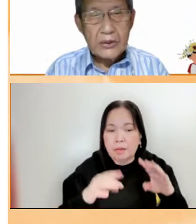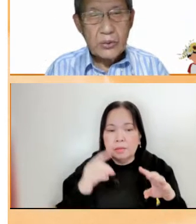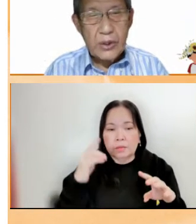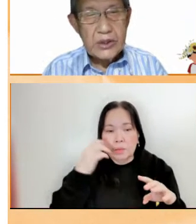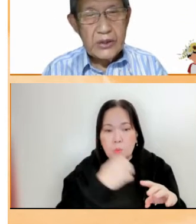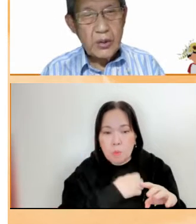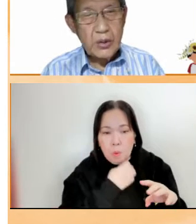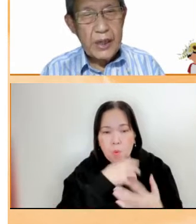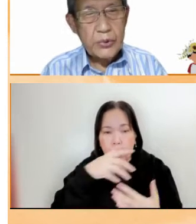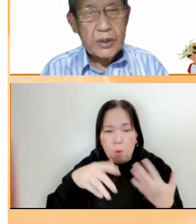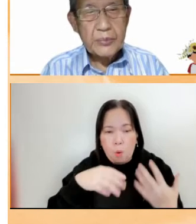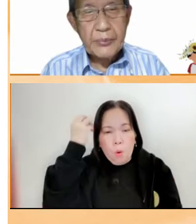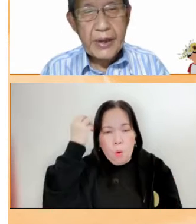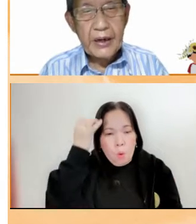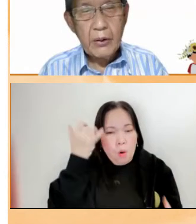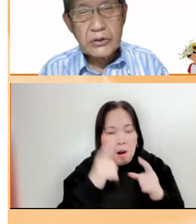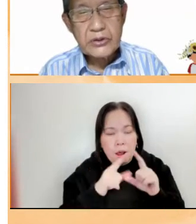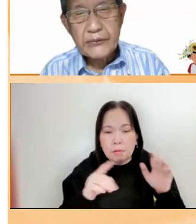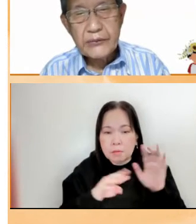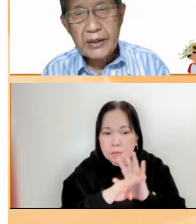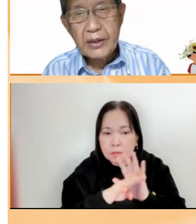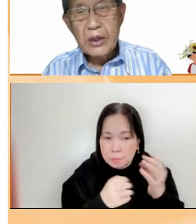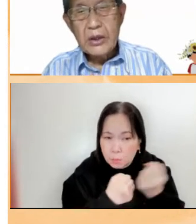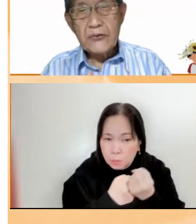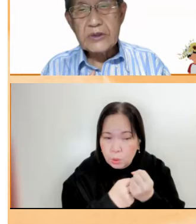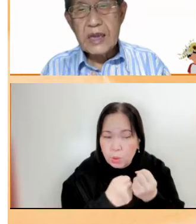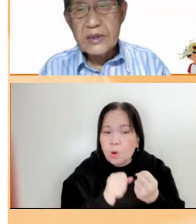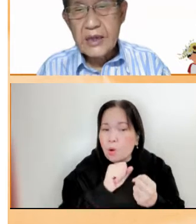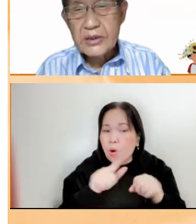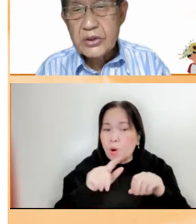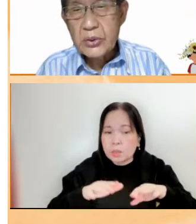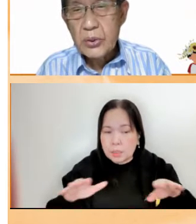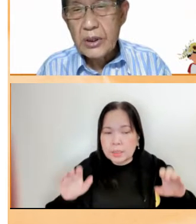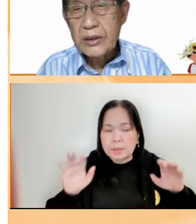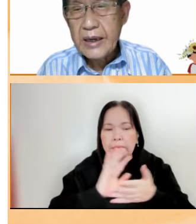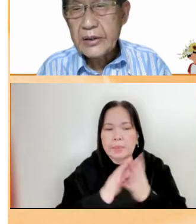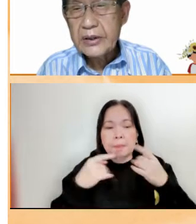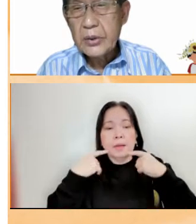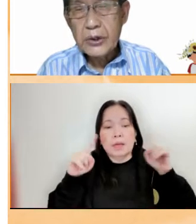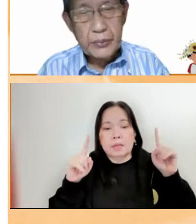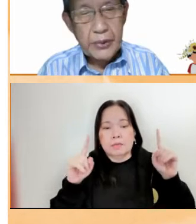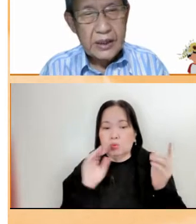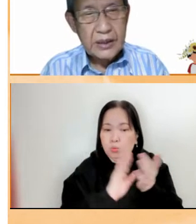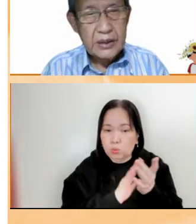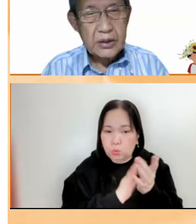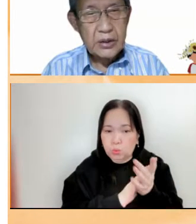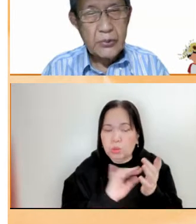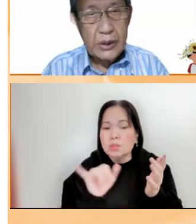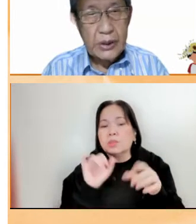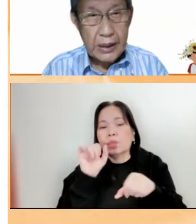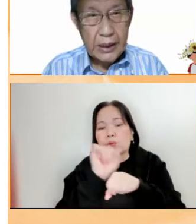and language development will prepare all children for success in school and later in the workplace and